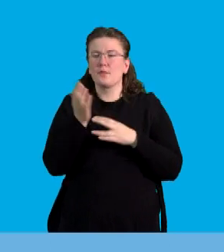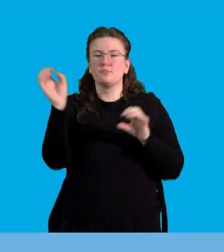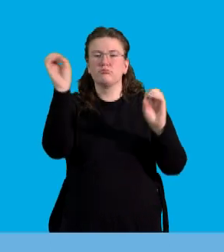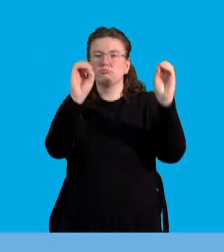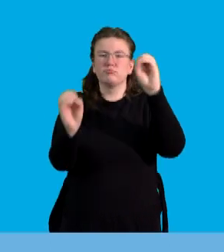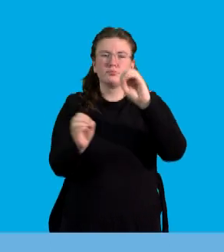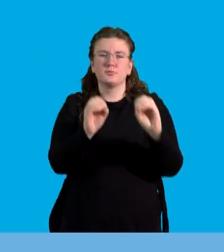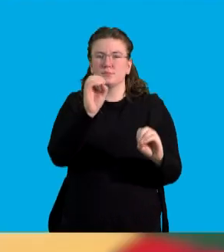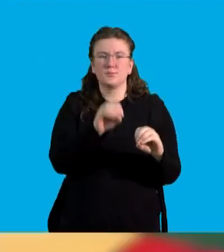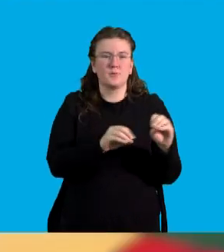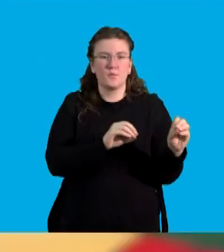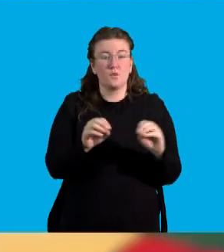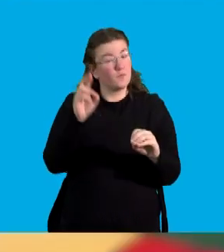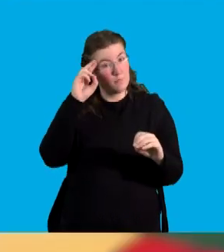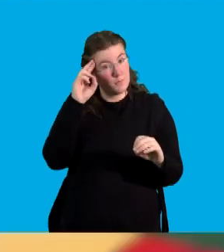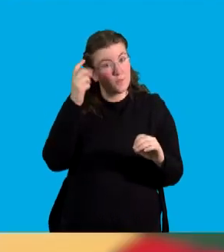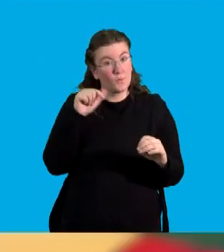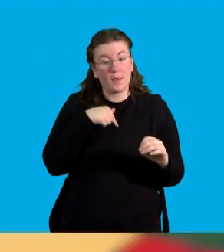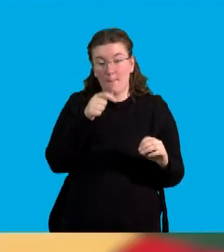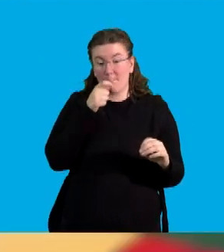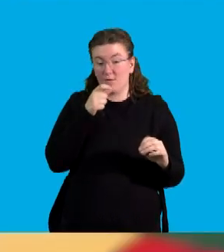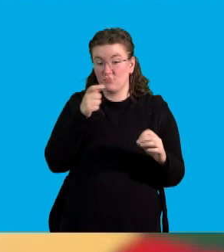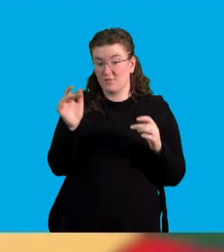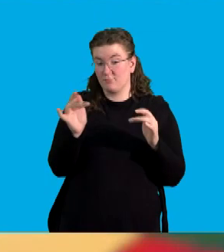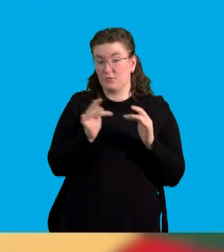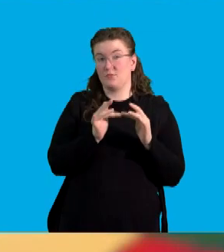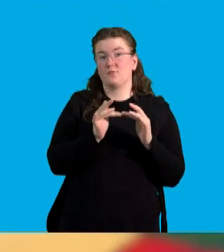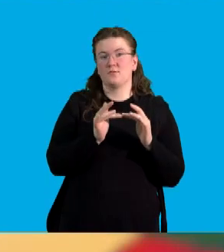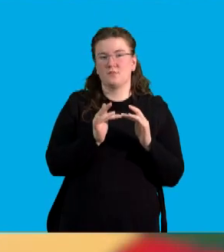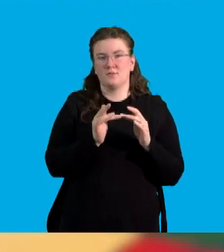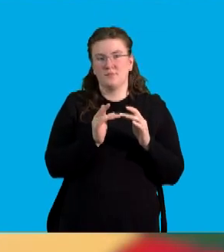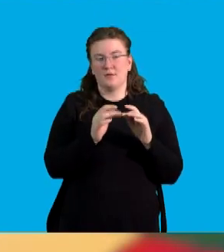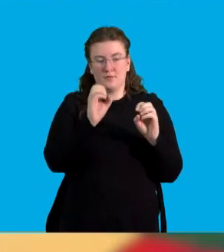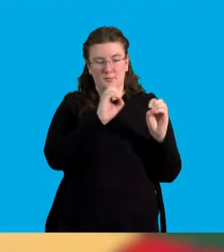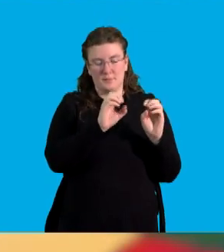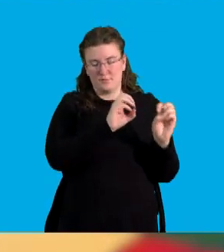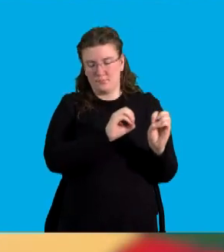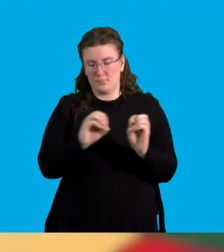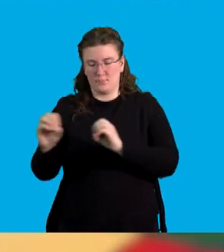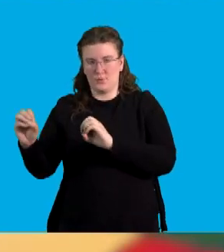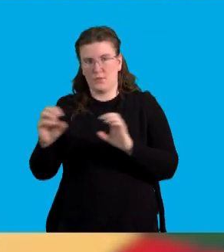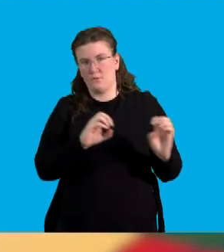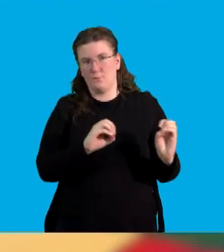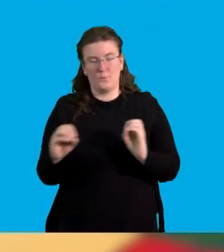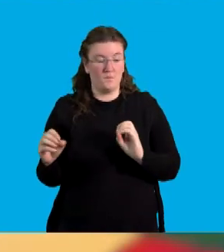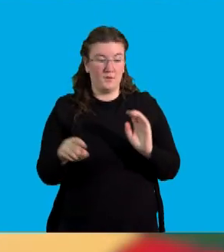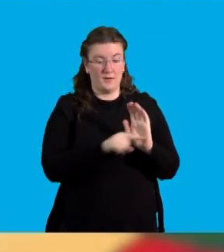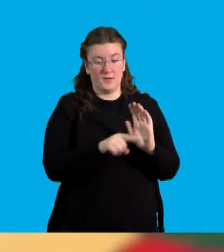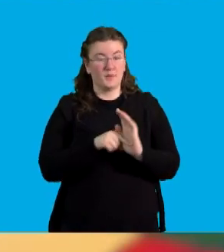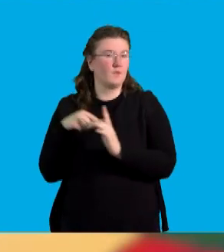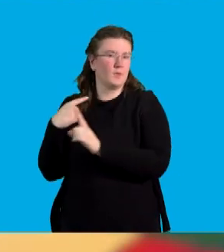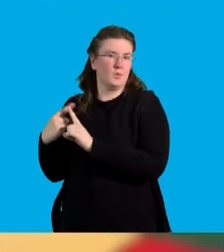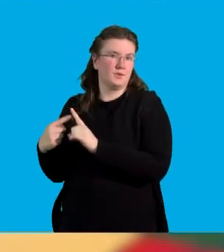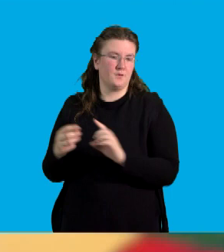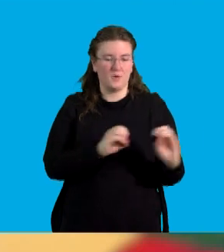move around. Remember, once we connect the wire or the battery into the wire, the electrons are going to be moving from the negative terminal to